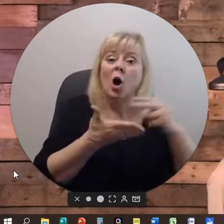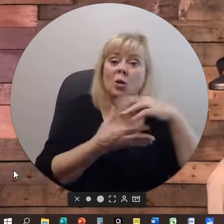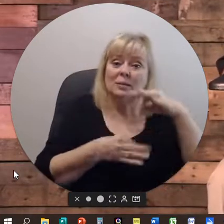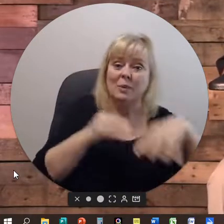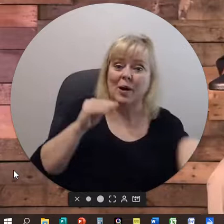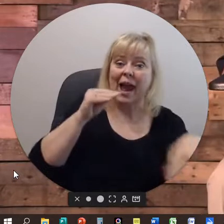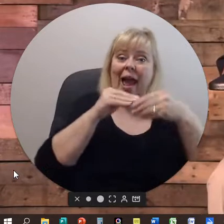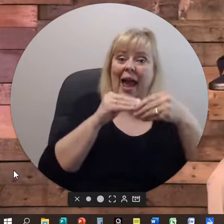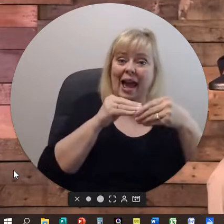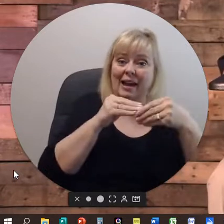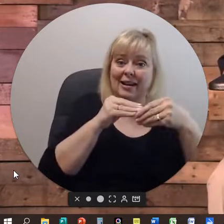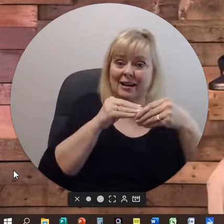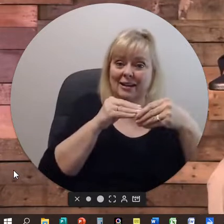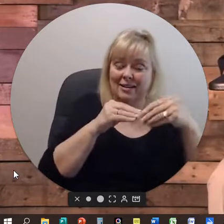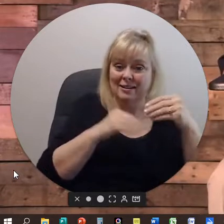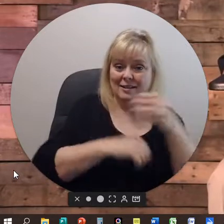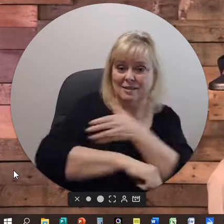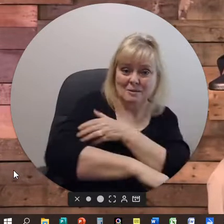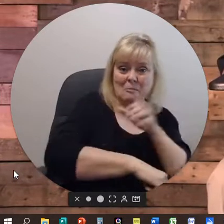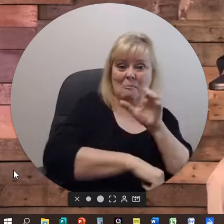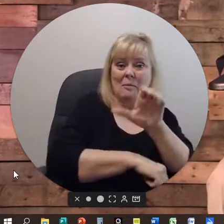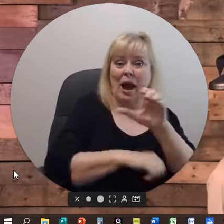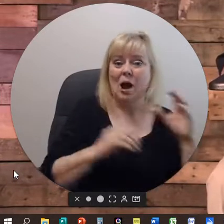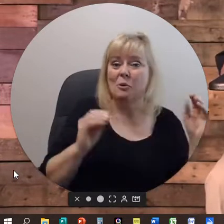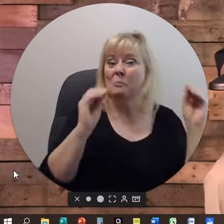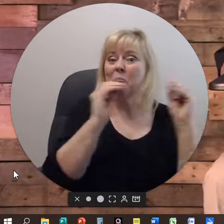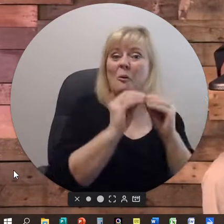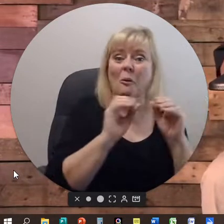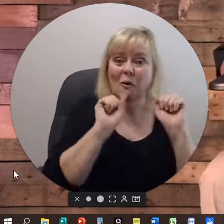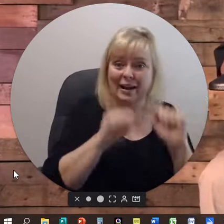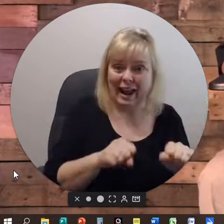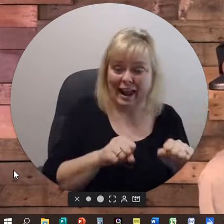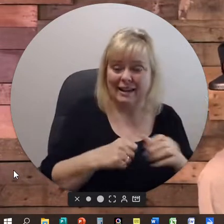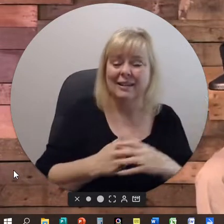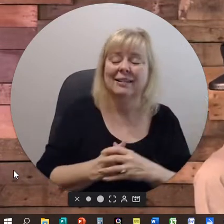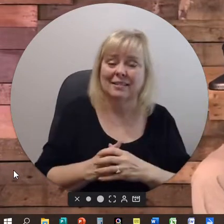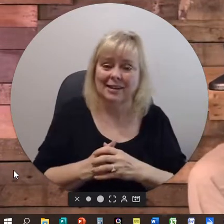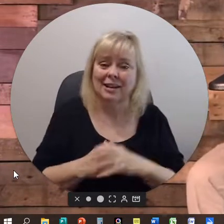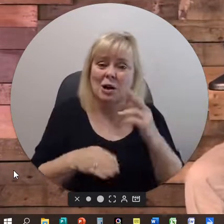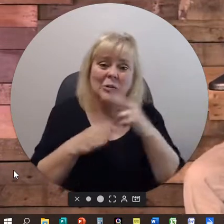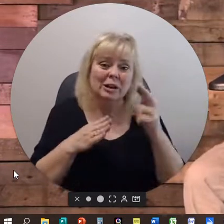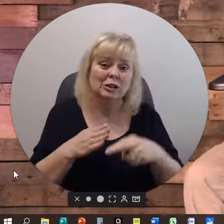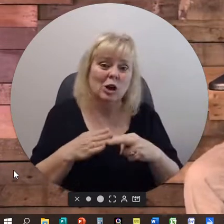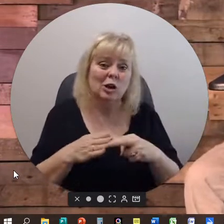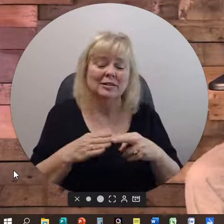Christian community. And the result of the believers giving and receiving of gifts,